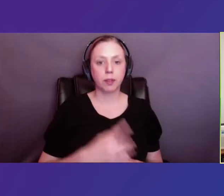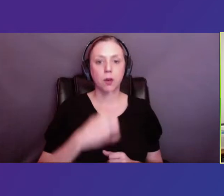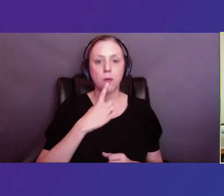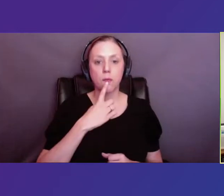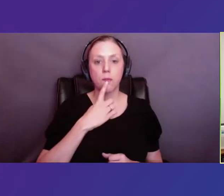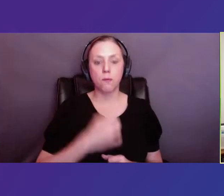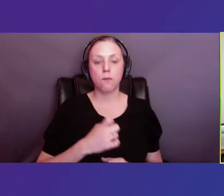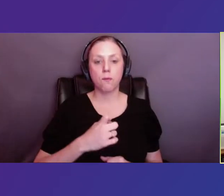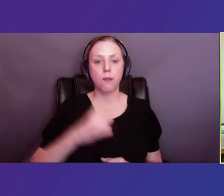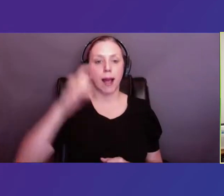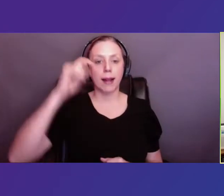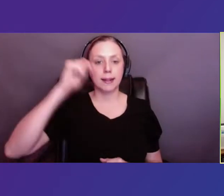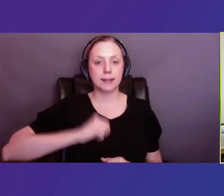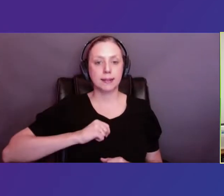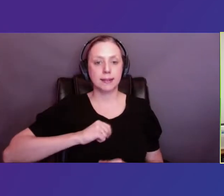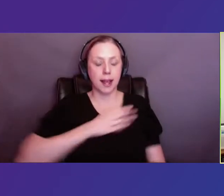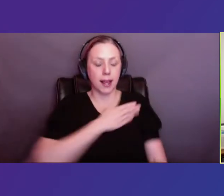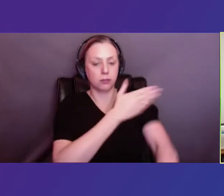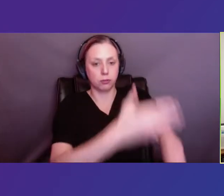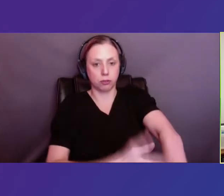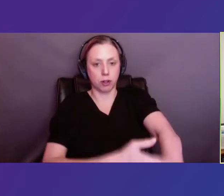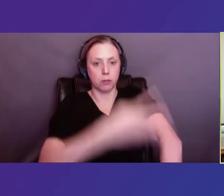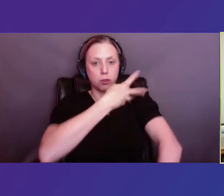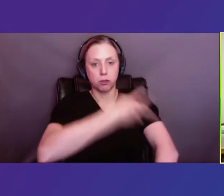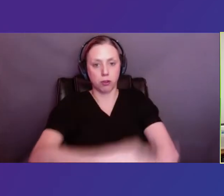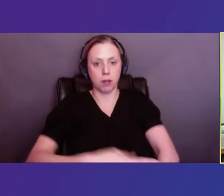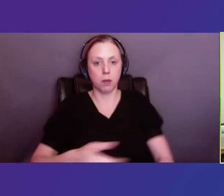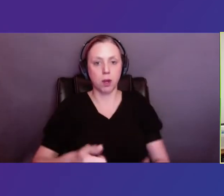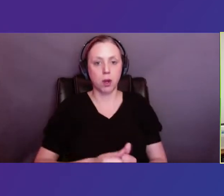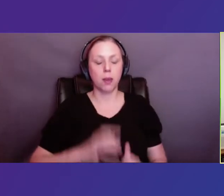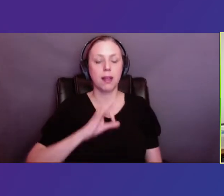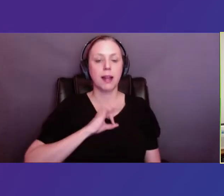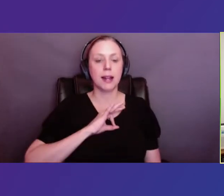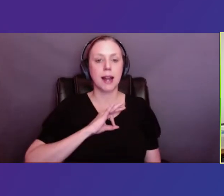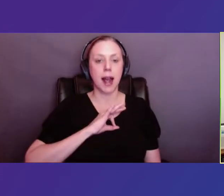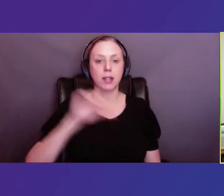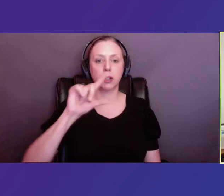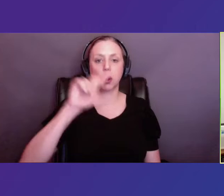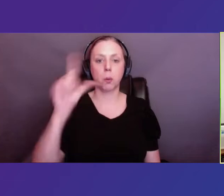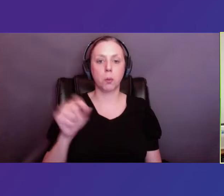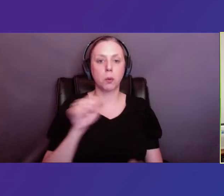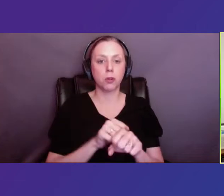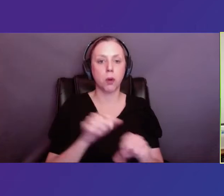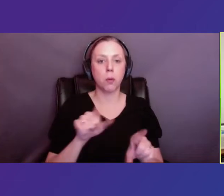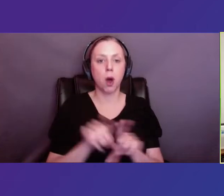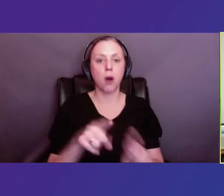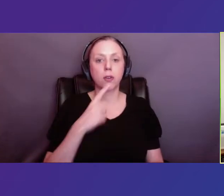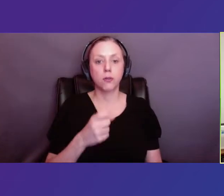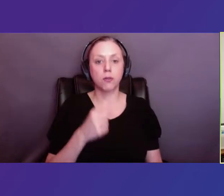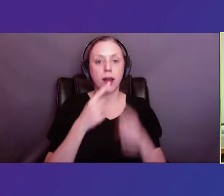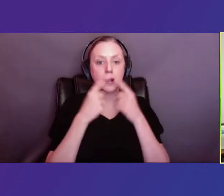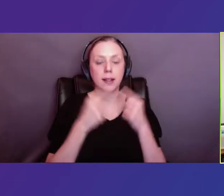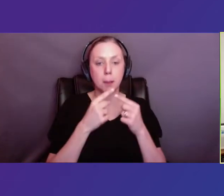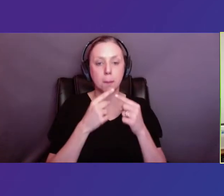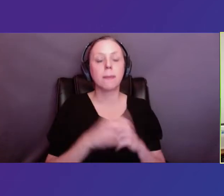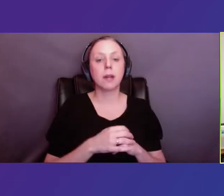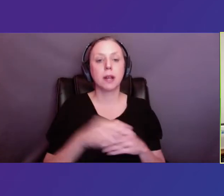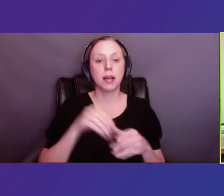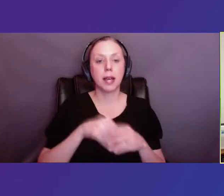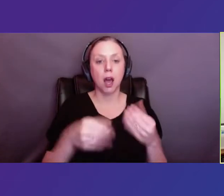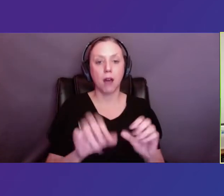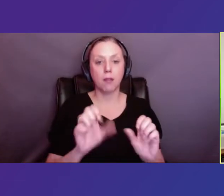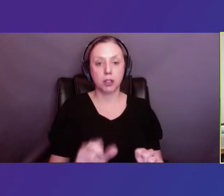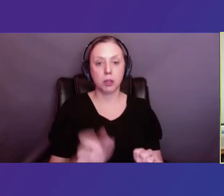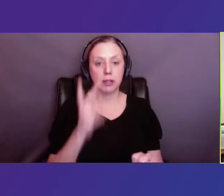and tan-striped long-sleeve shirt with a moonstone necklace and a red bold lip. I am in my office, and behind me you can